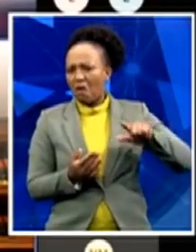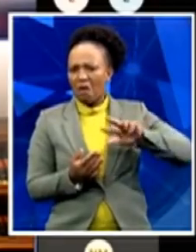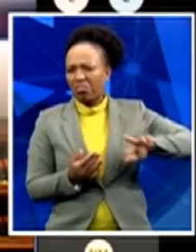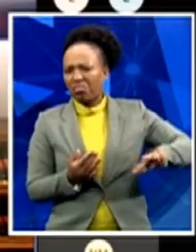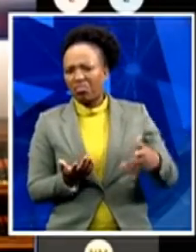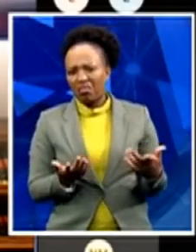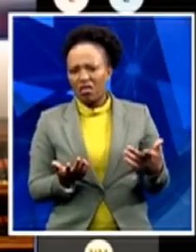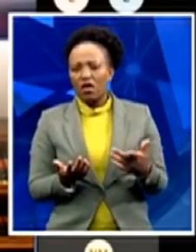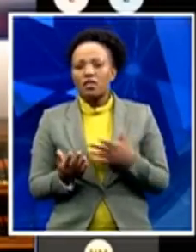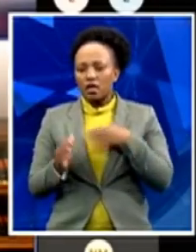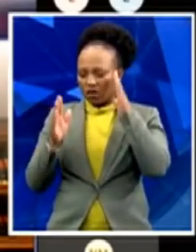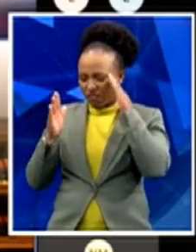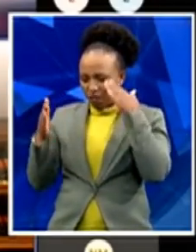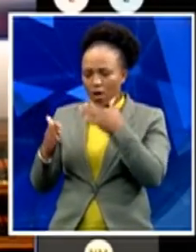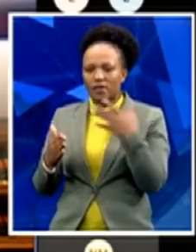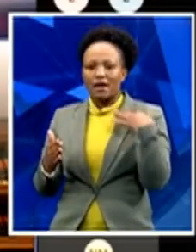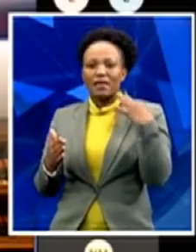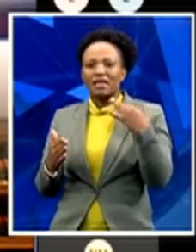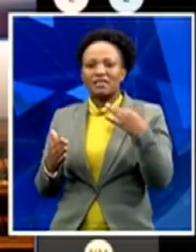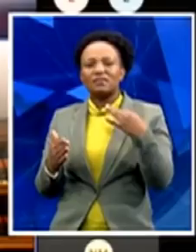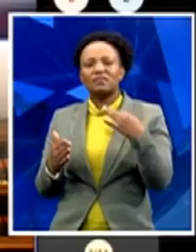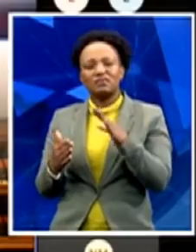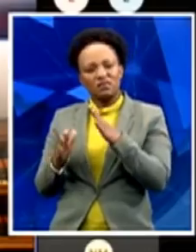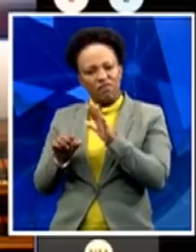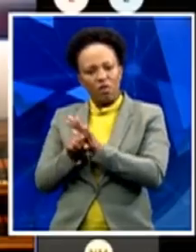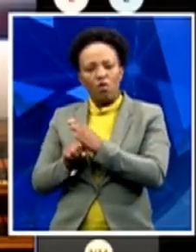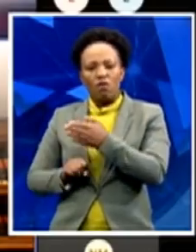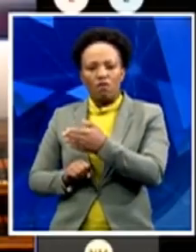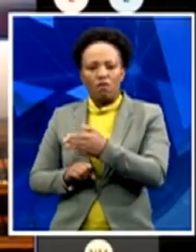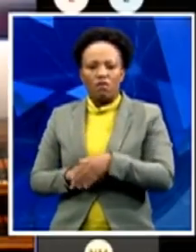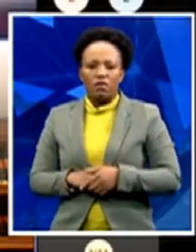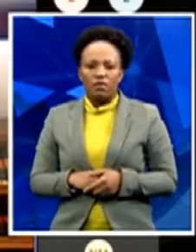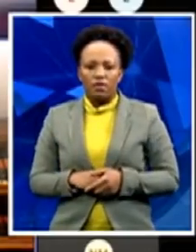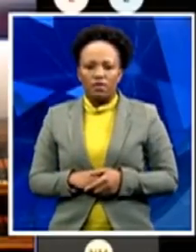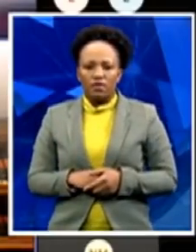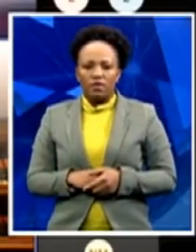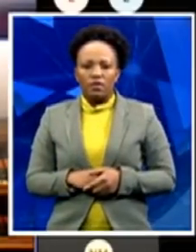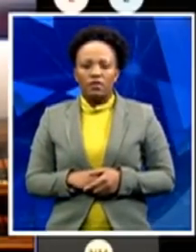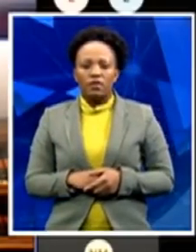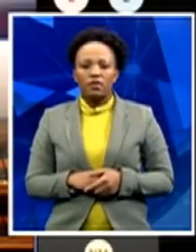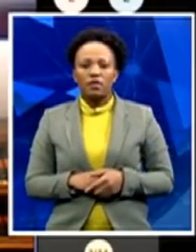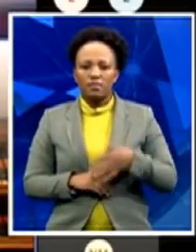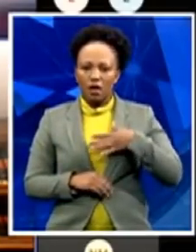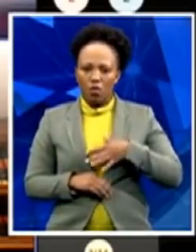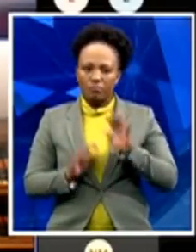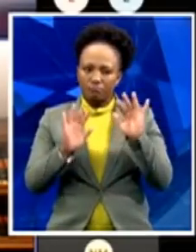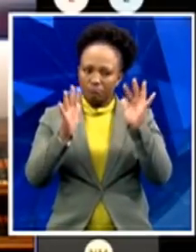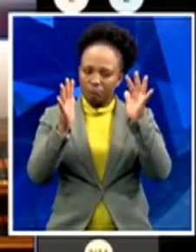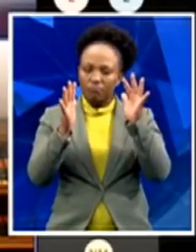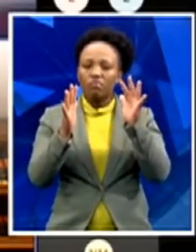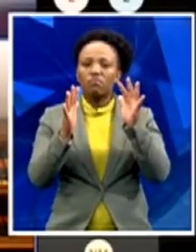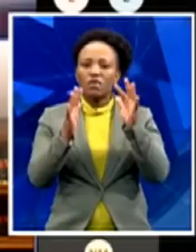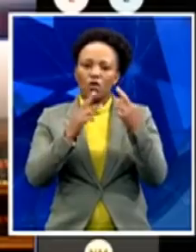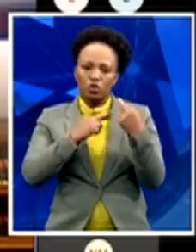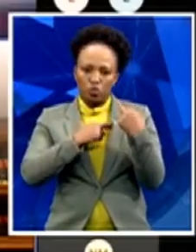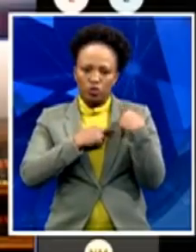unopposed basis. I already commented on the duty of the court in dealing with applications, even if